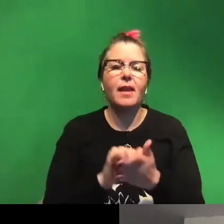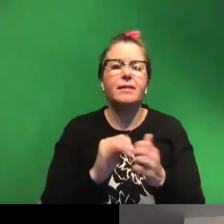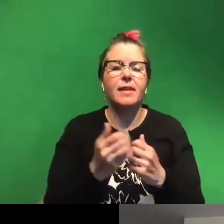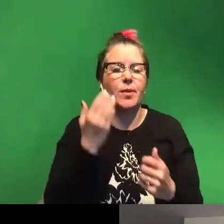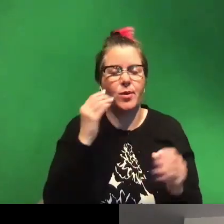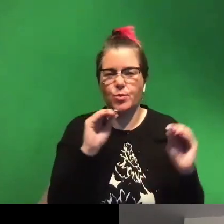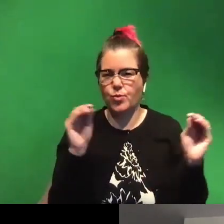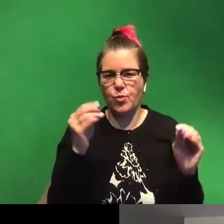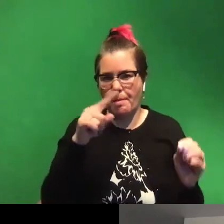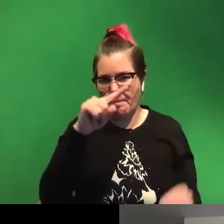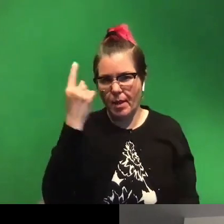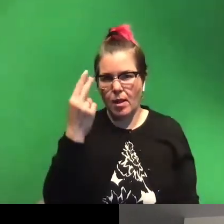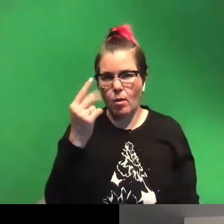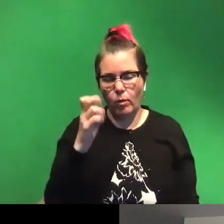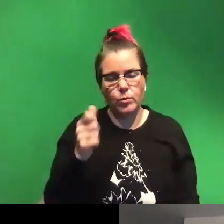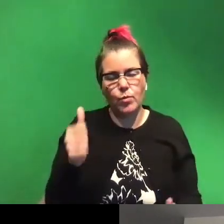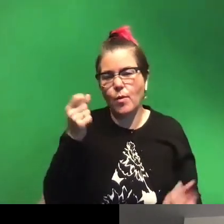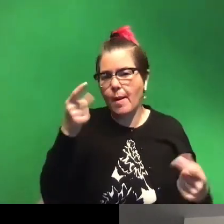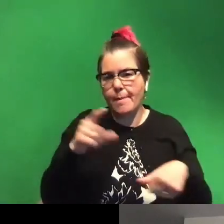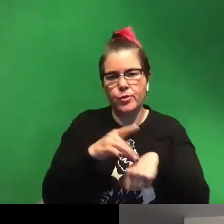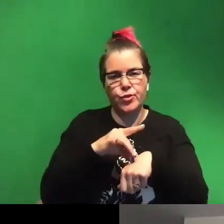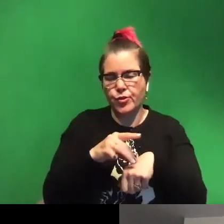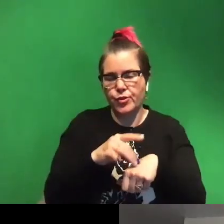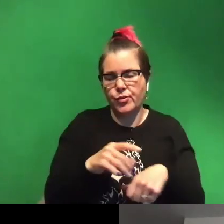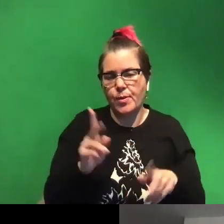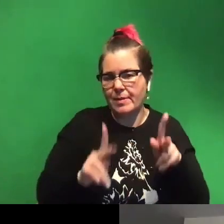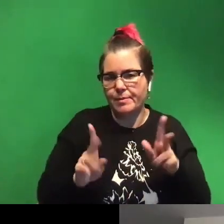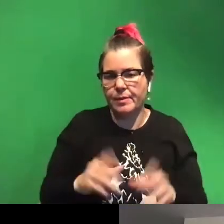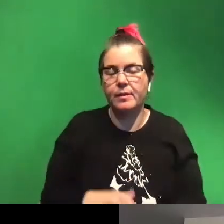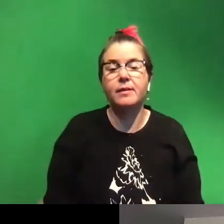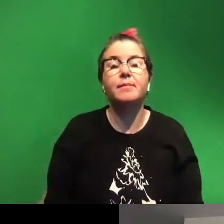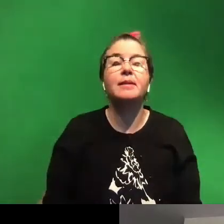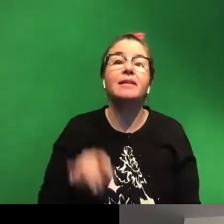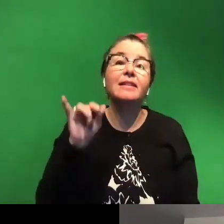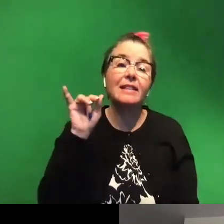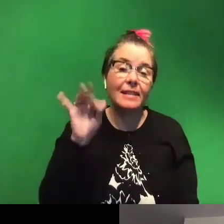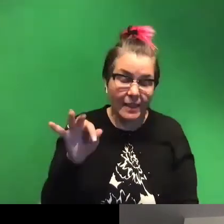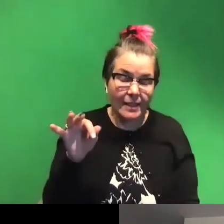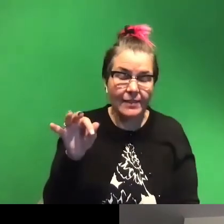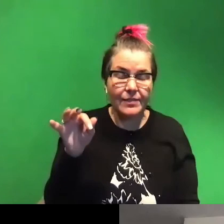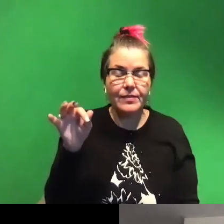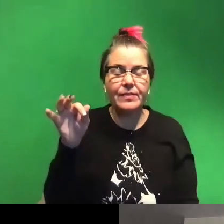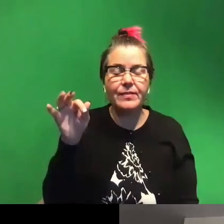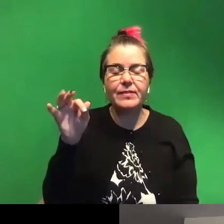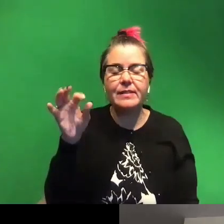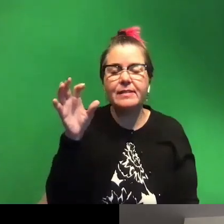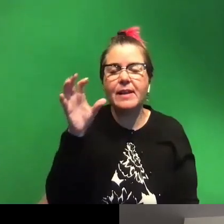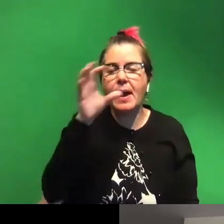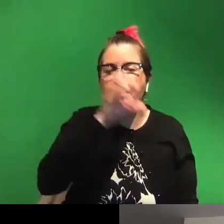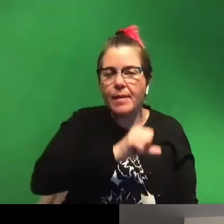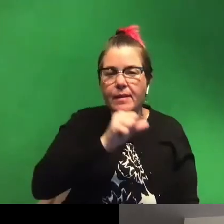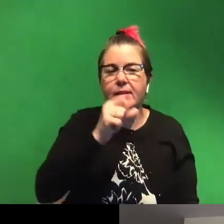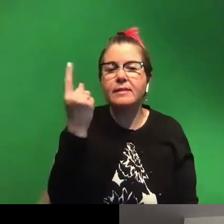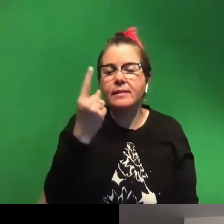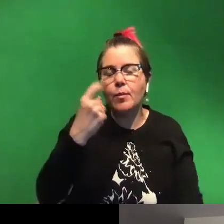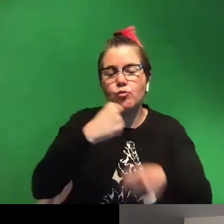holes, so it wouldn't happen to Earth. However, if it would, hypothetically, someone creates a black